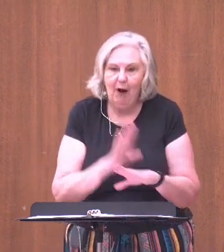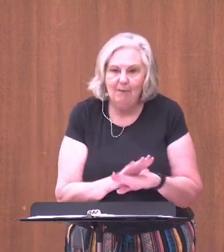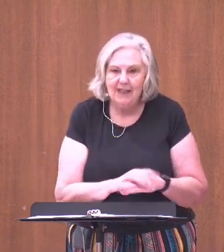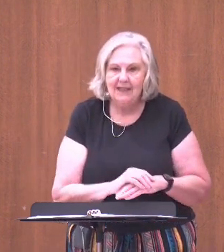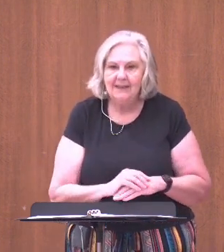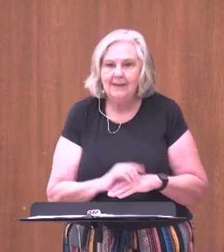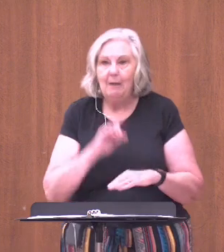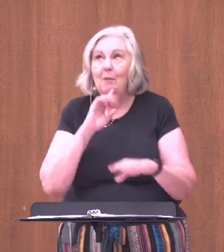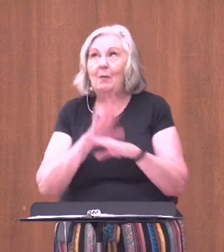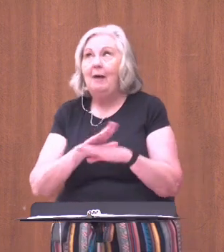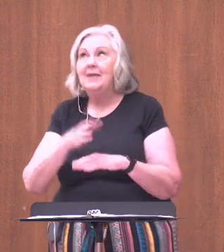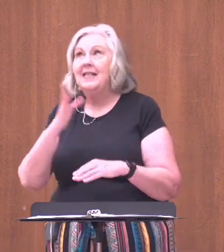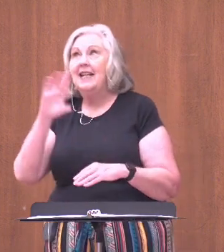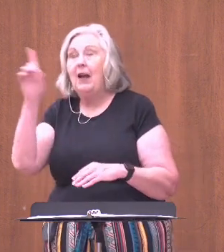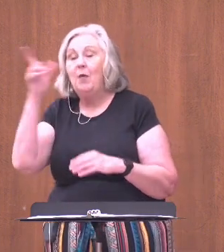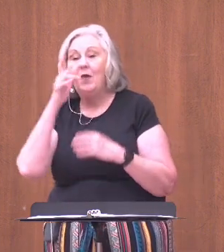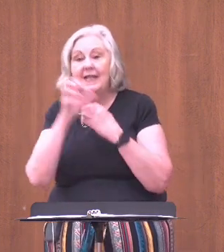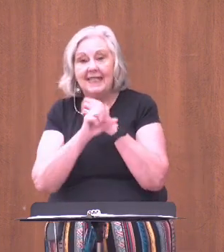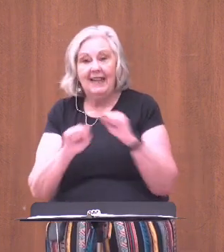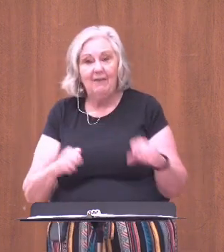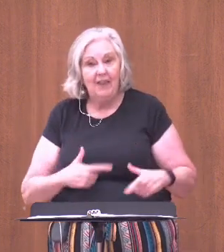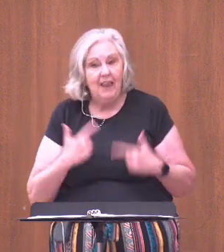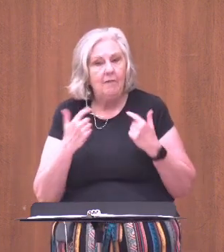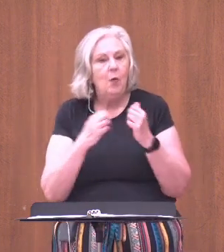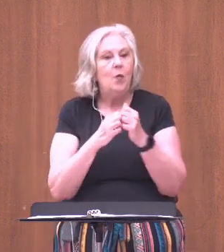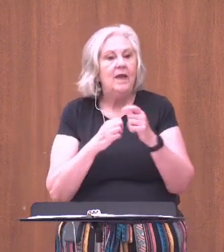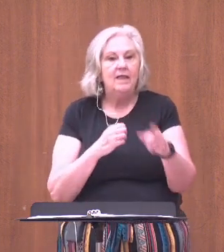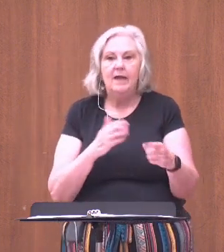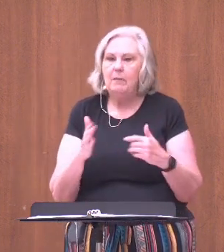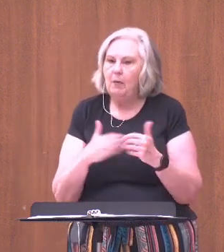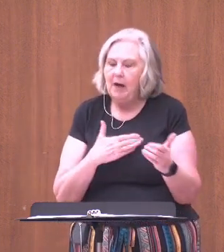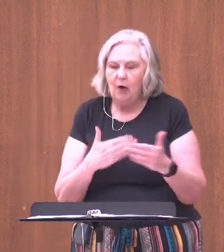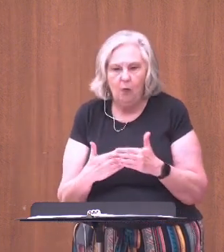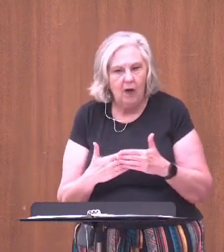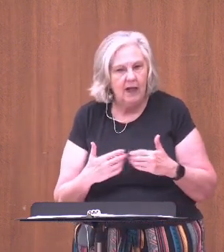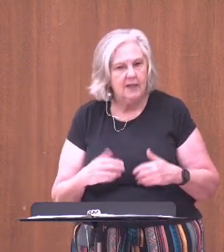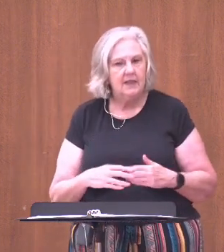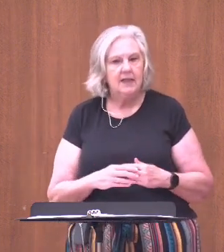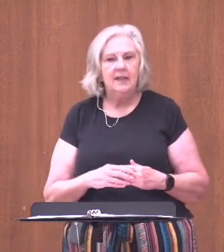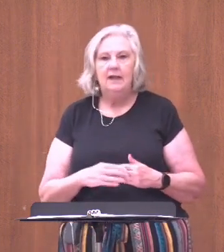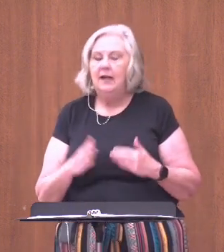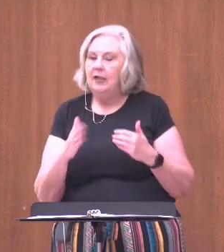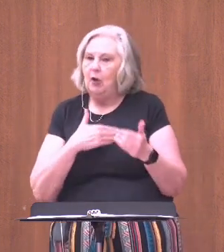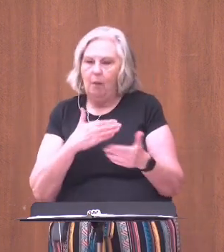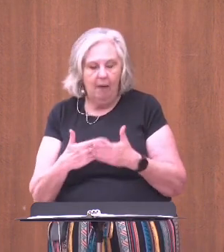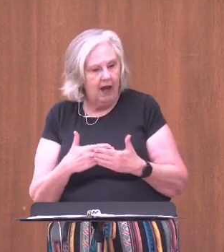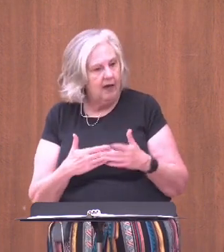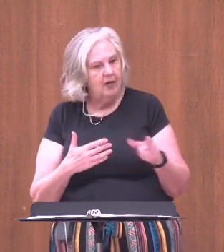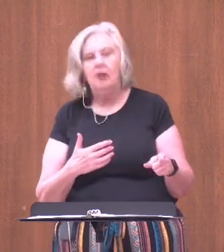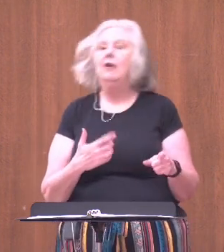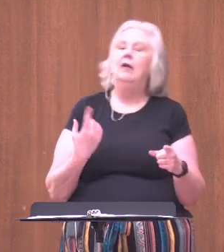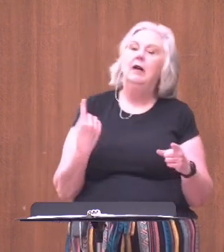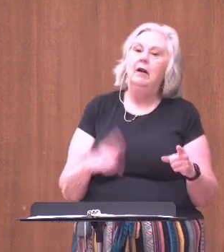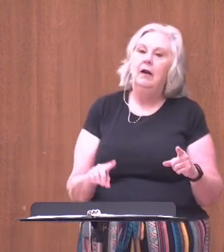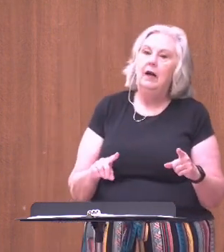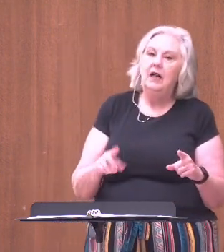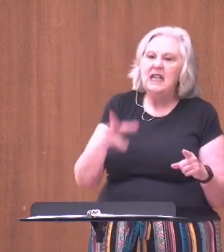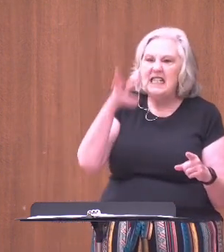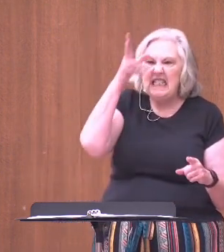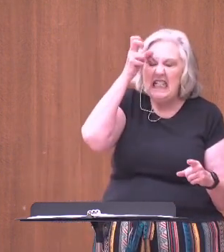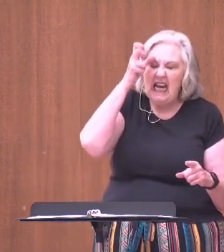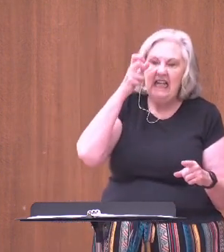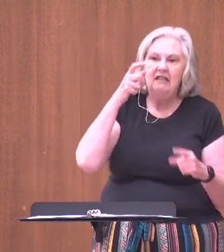would preserve his life, would be with him no matter the calamity he faced, no matter the wielding of Satan and the